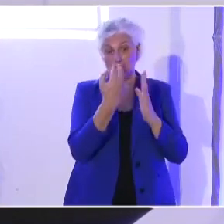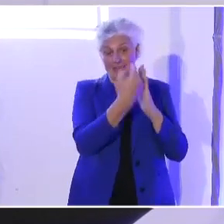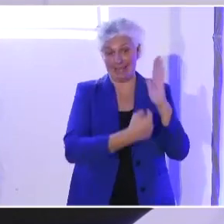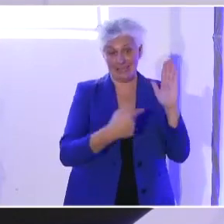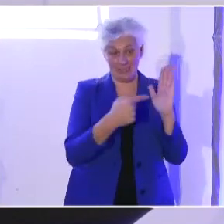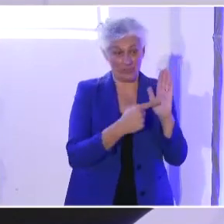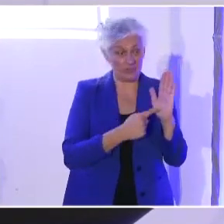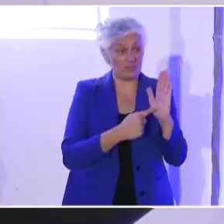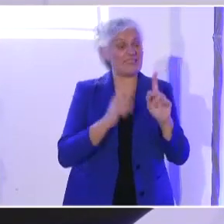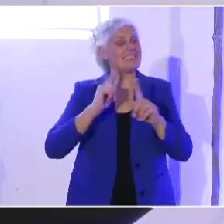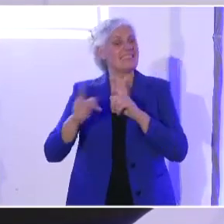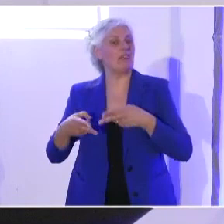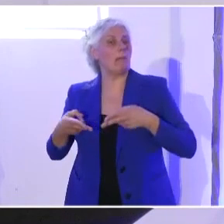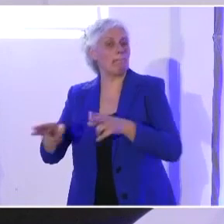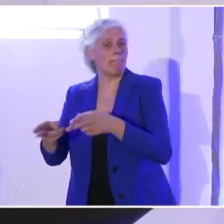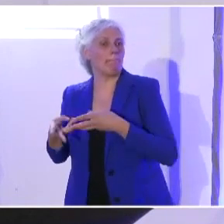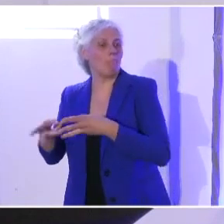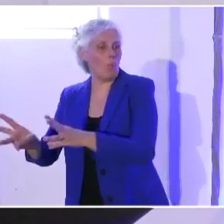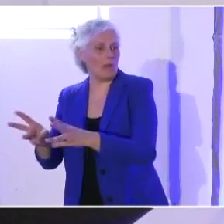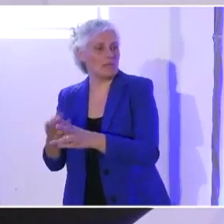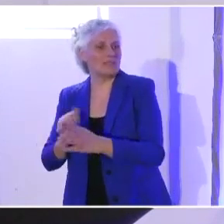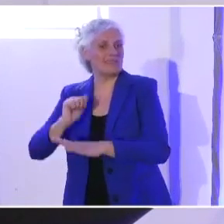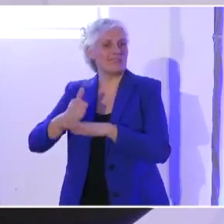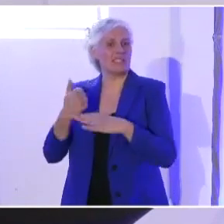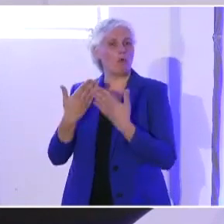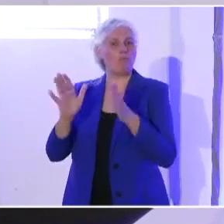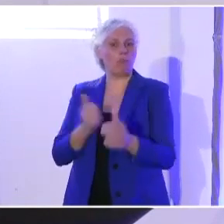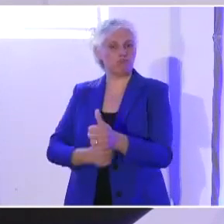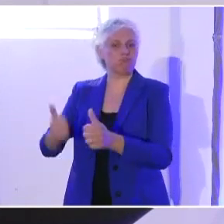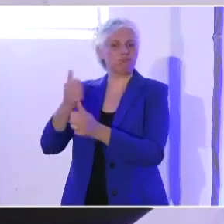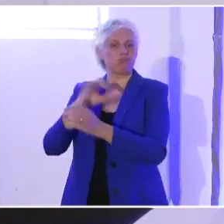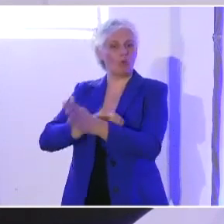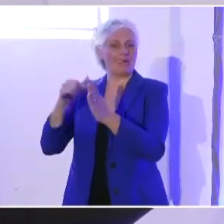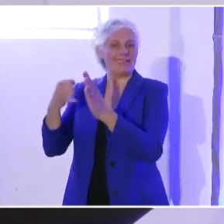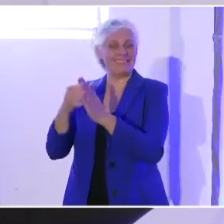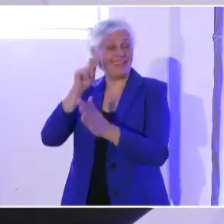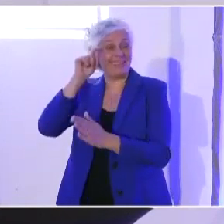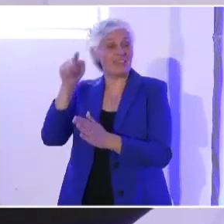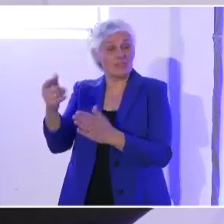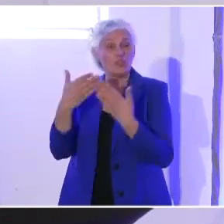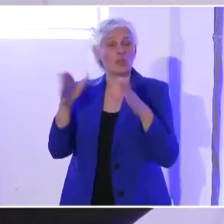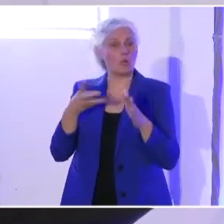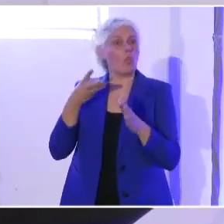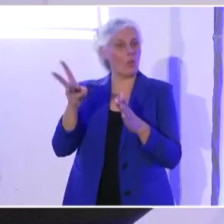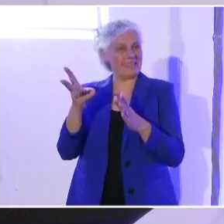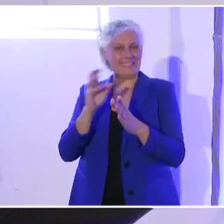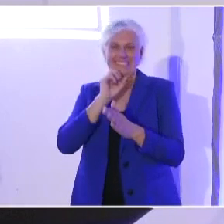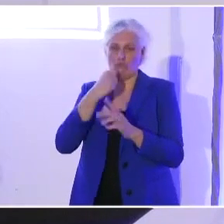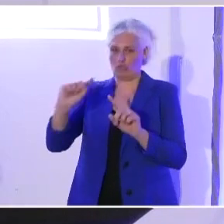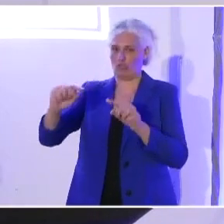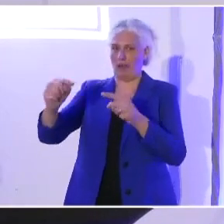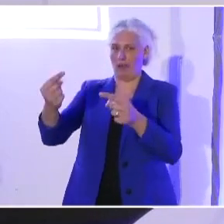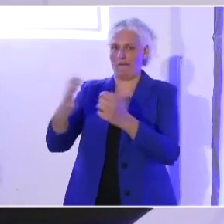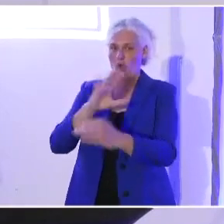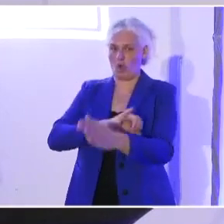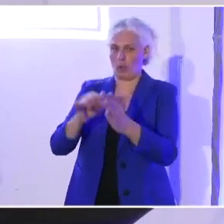possibly different methodologies being set up for public authorities. And I think these are generally going to pose serious challenges for